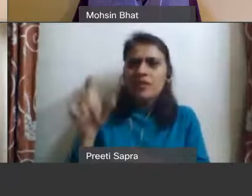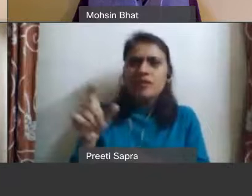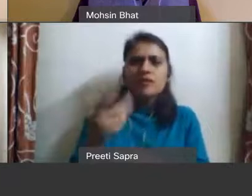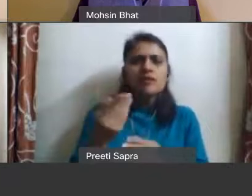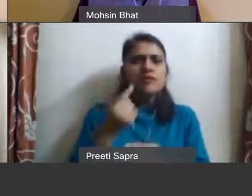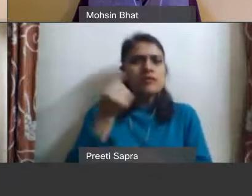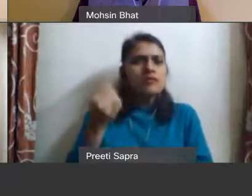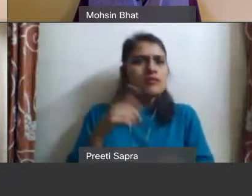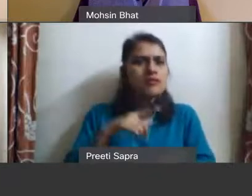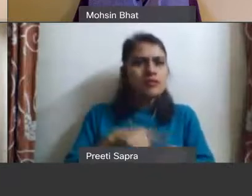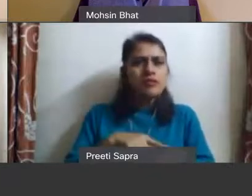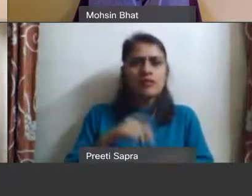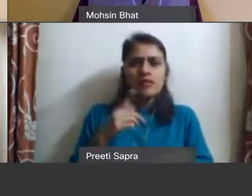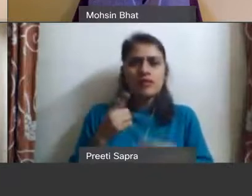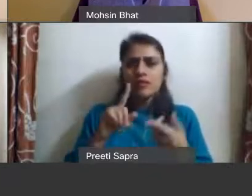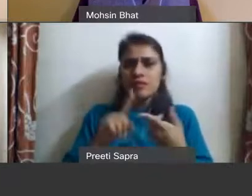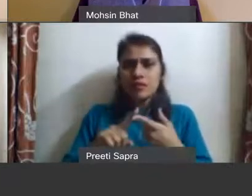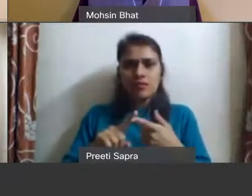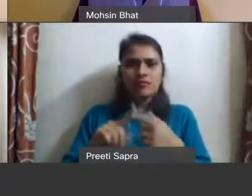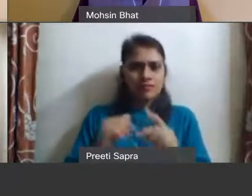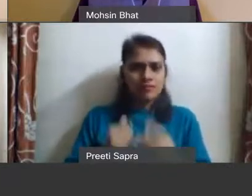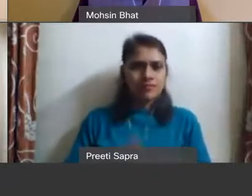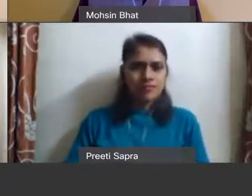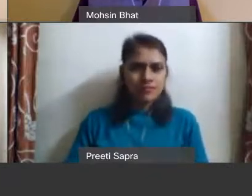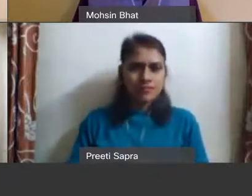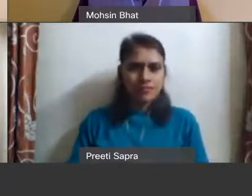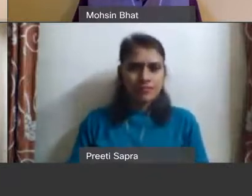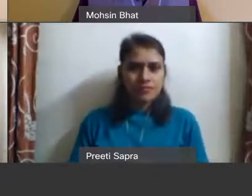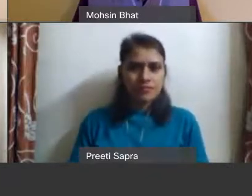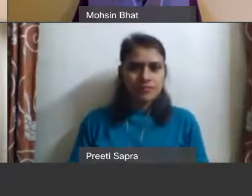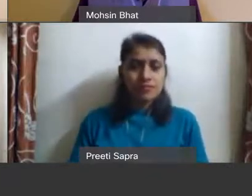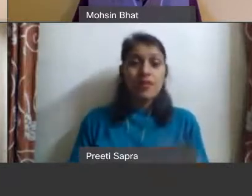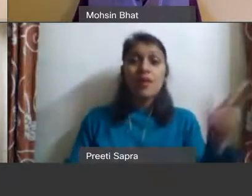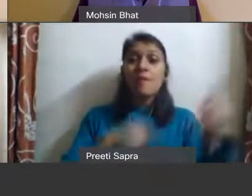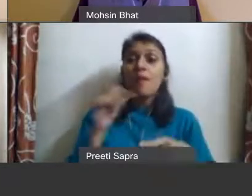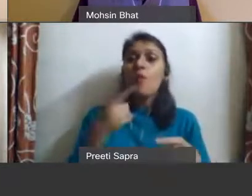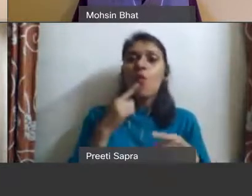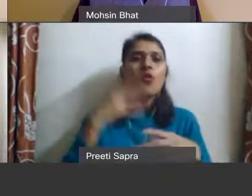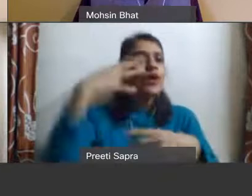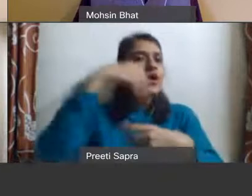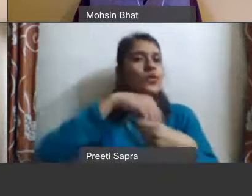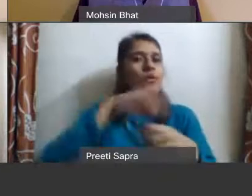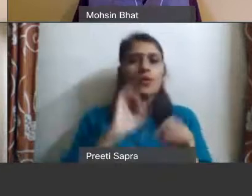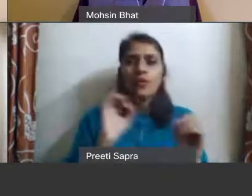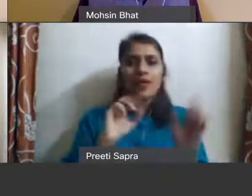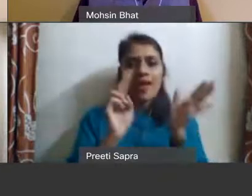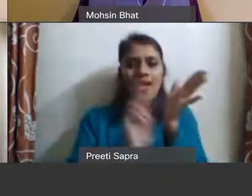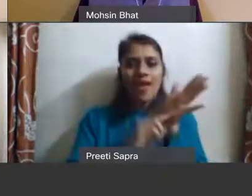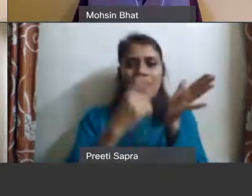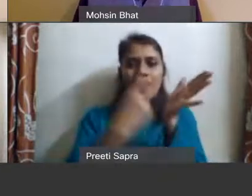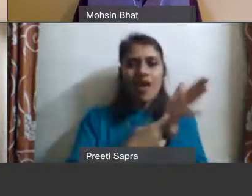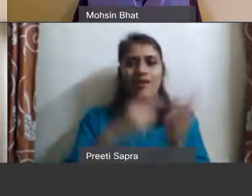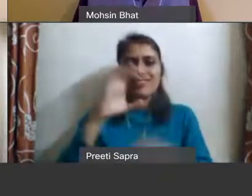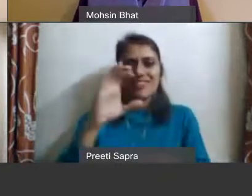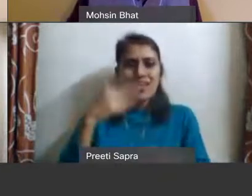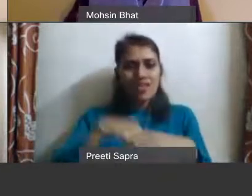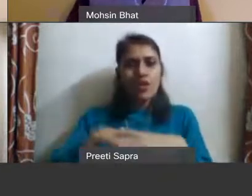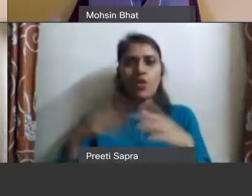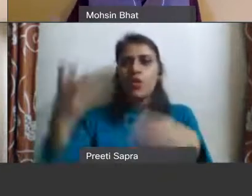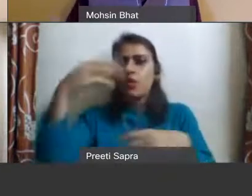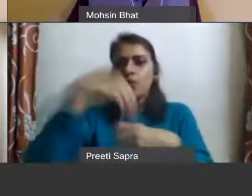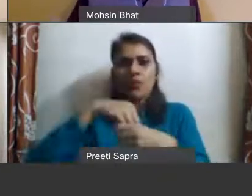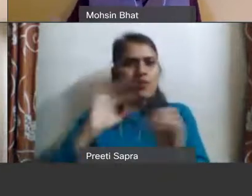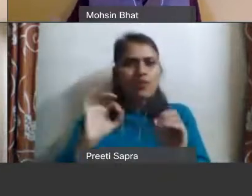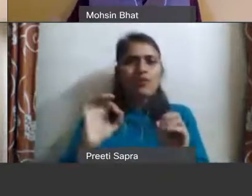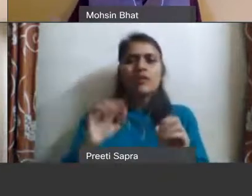uncertainty of citizenship status. So for instance, the people who have been excluded from the NRC are not formally non-citizens or formally foreigners. They